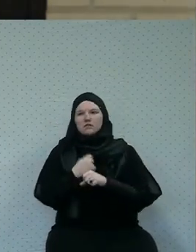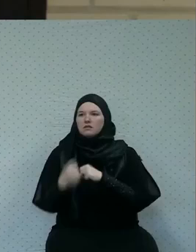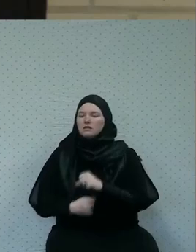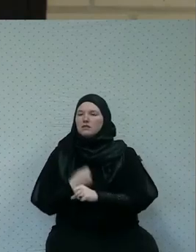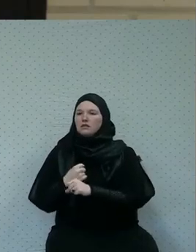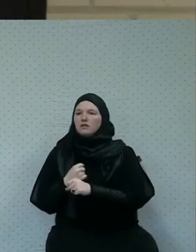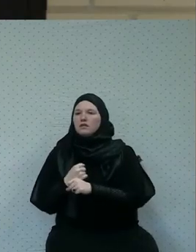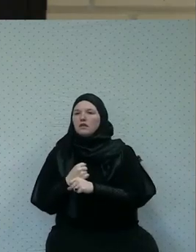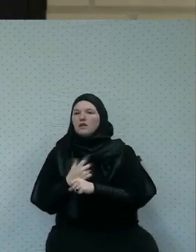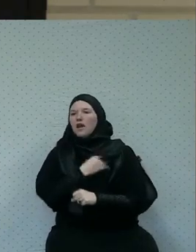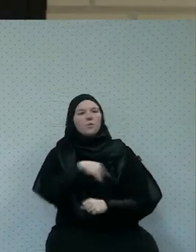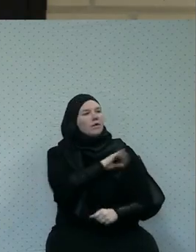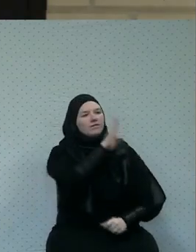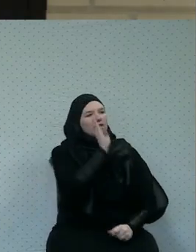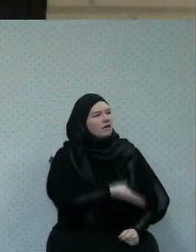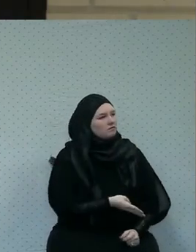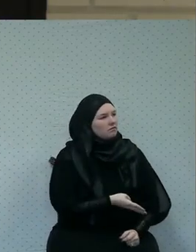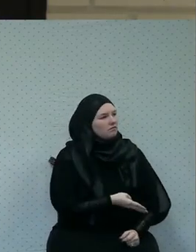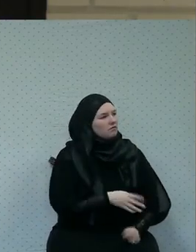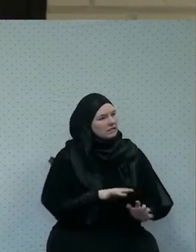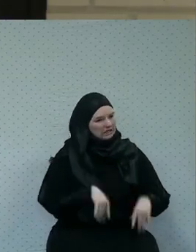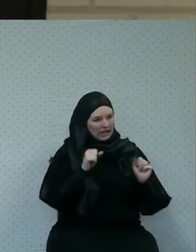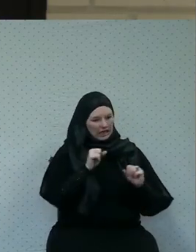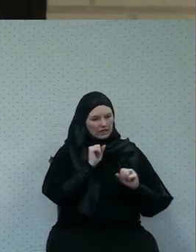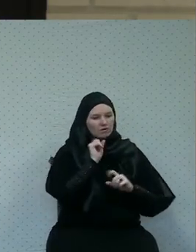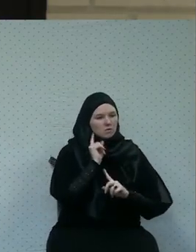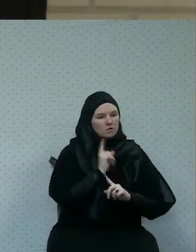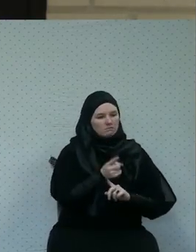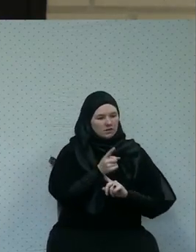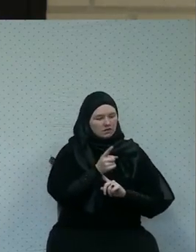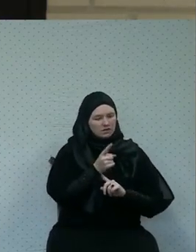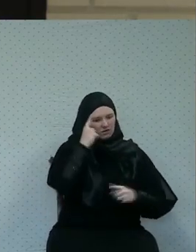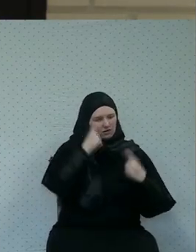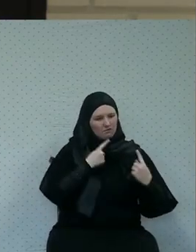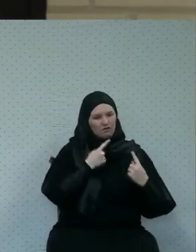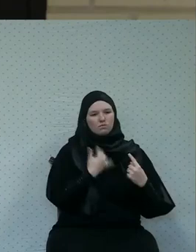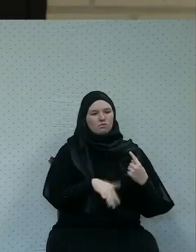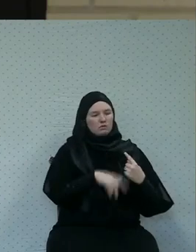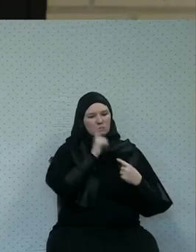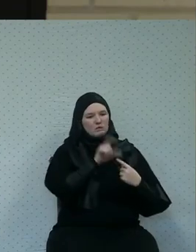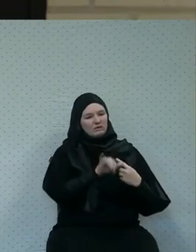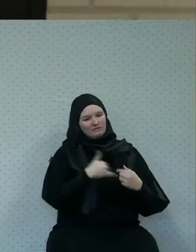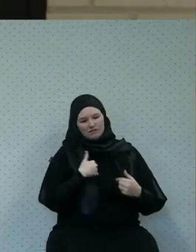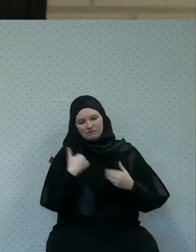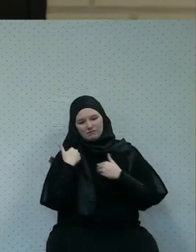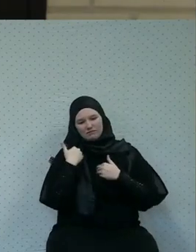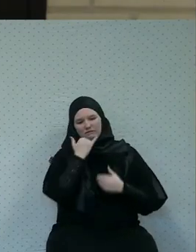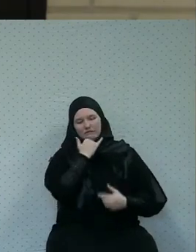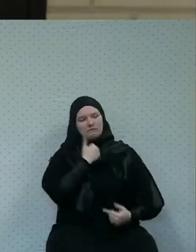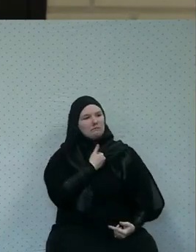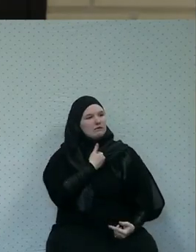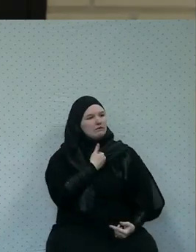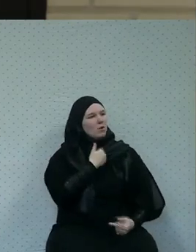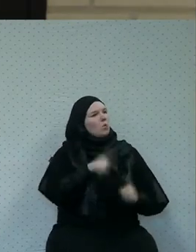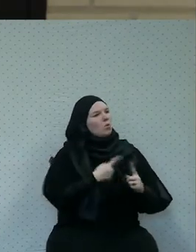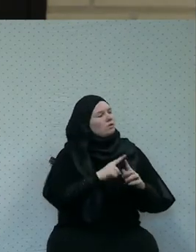by and we've never taken time to hold ourselves accountable. So when do we change?